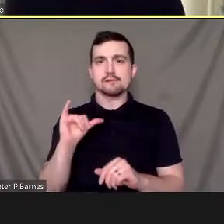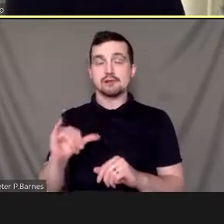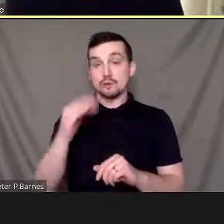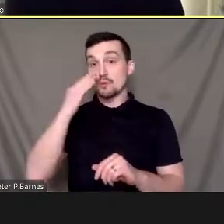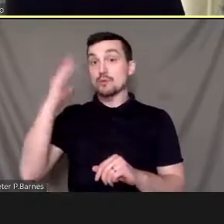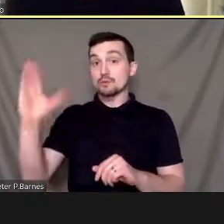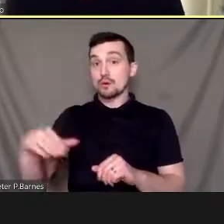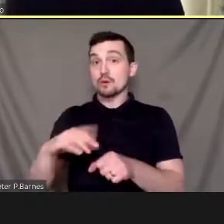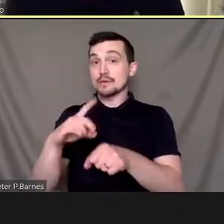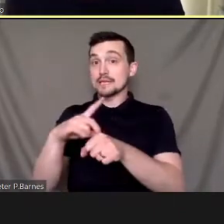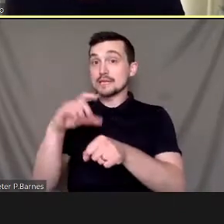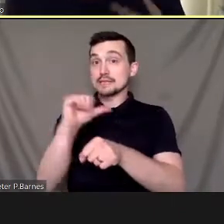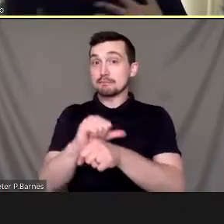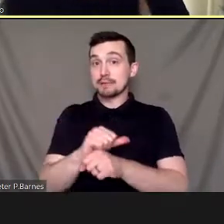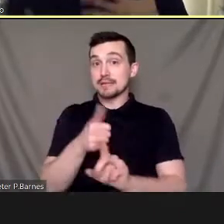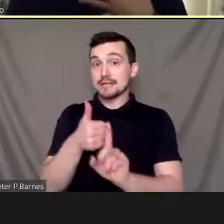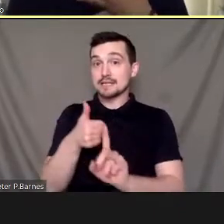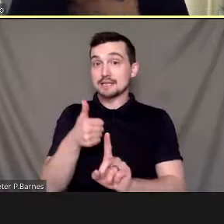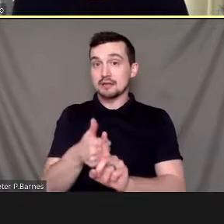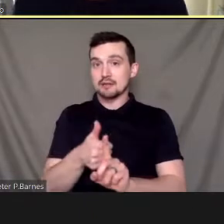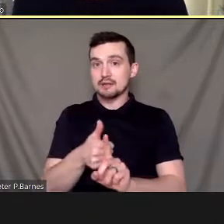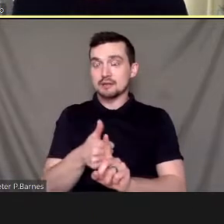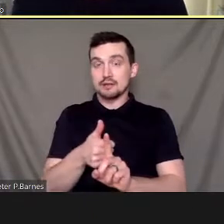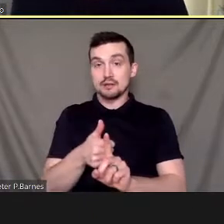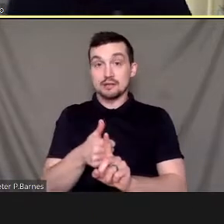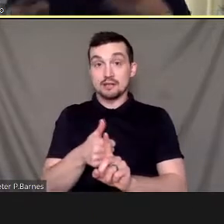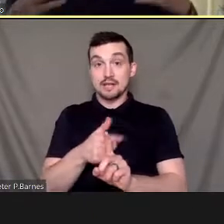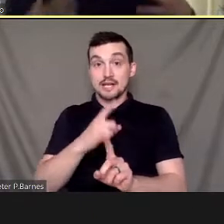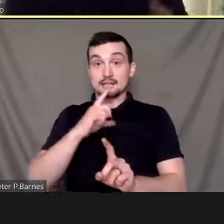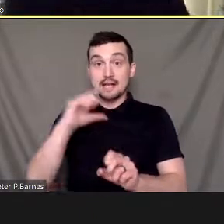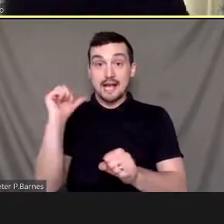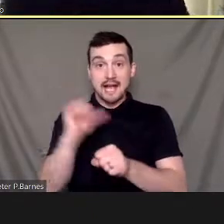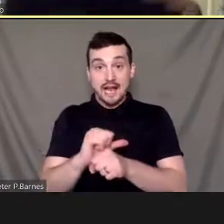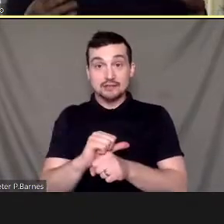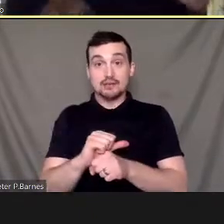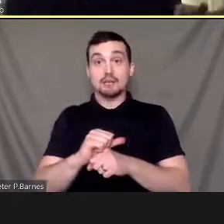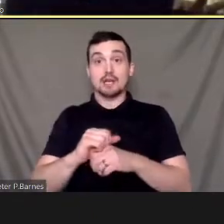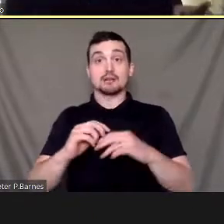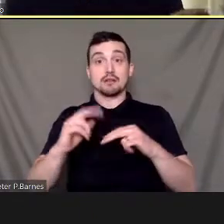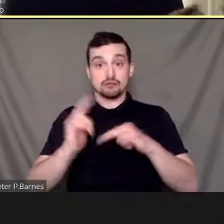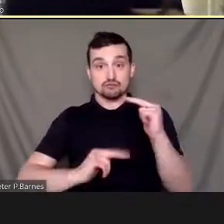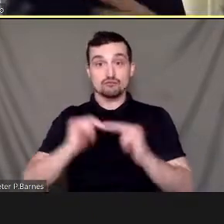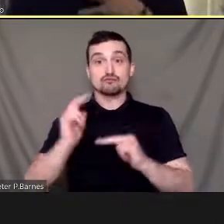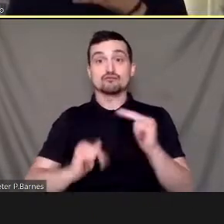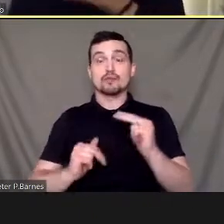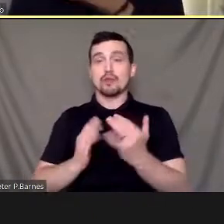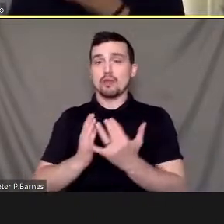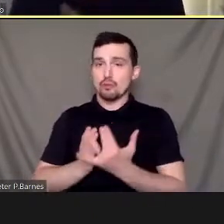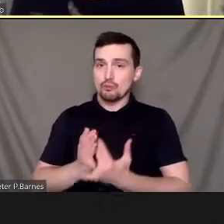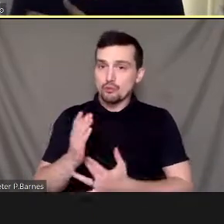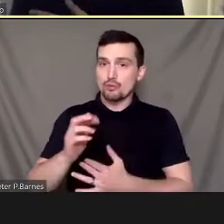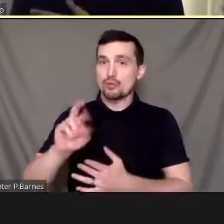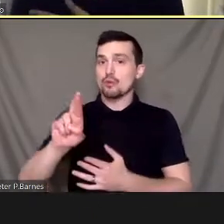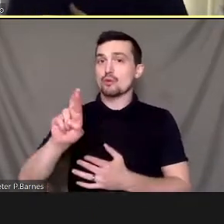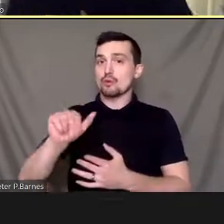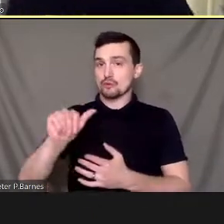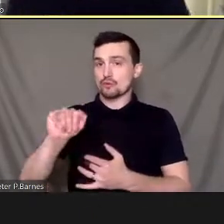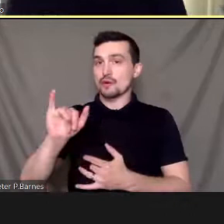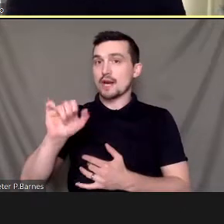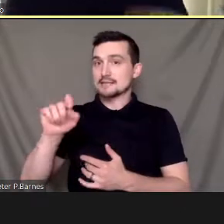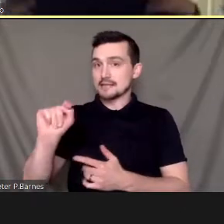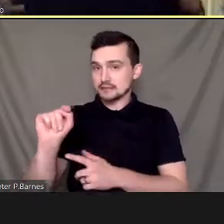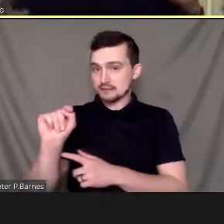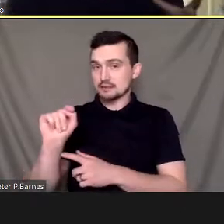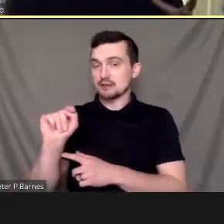disability has actually been constructed through racist frameworks.